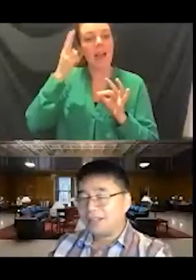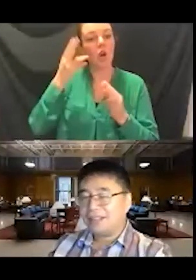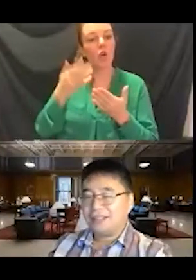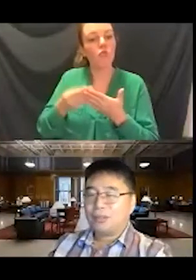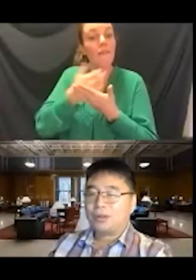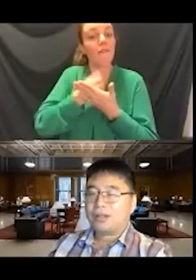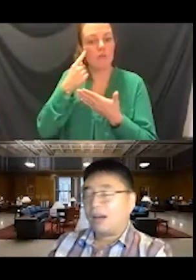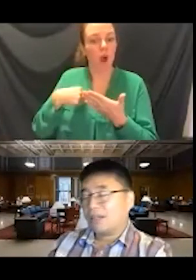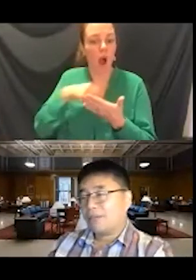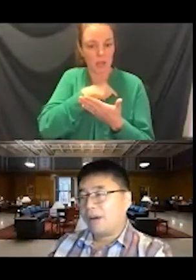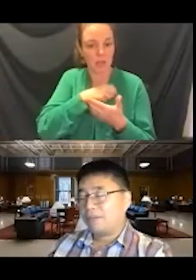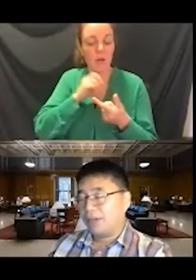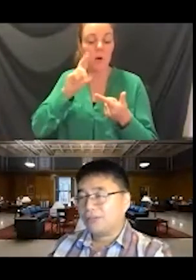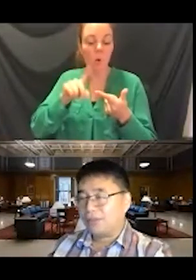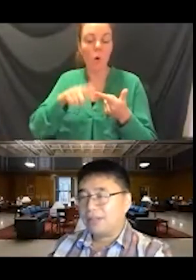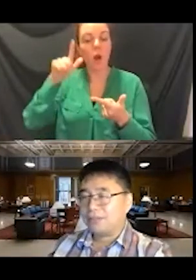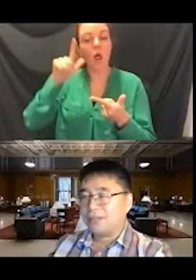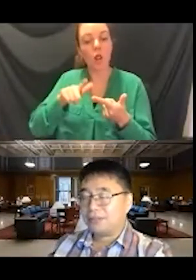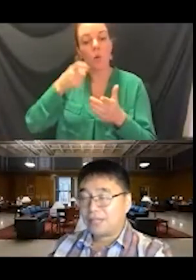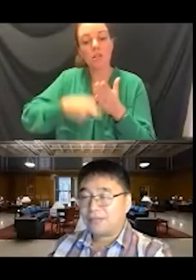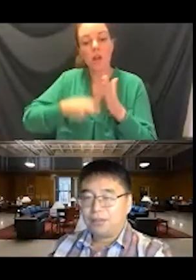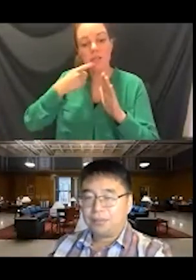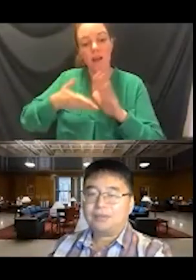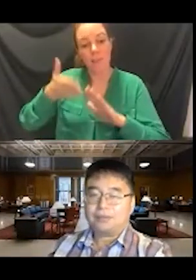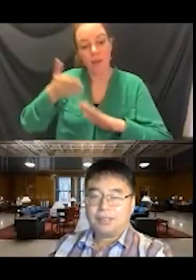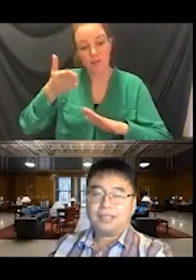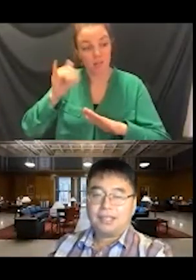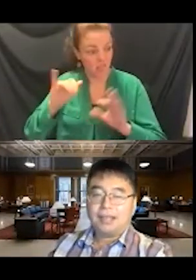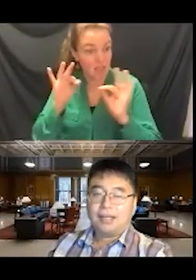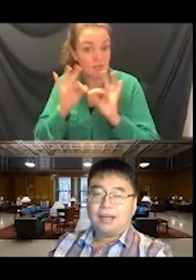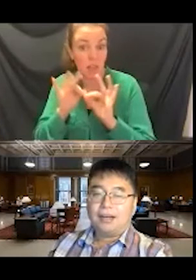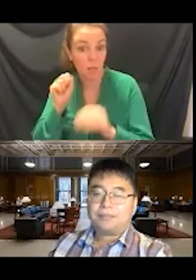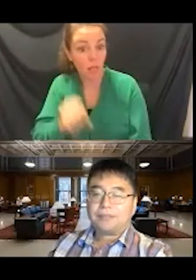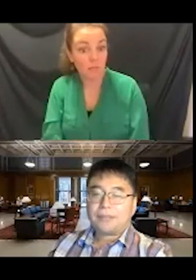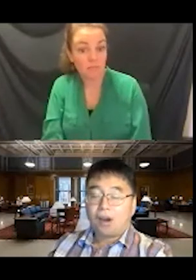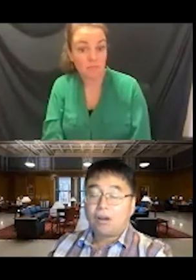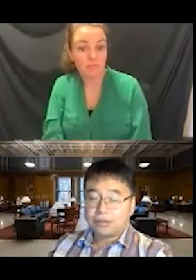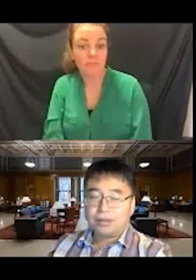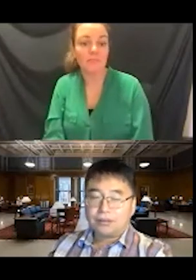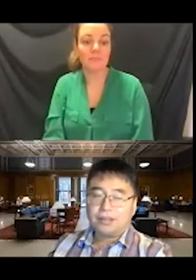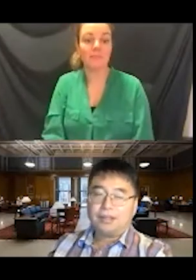or lowers cost of operation for us, right? So that's valuable, right?